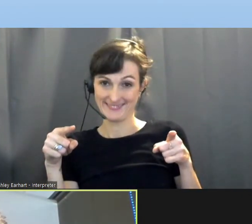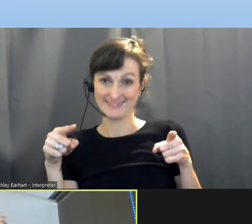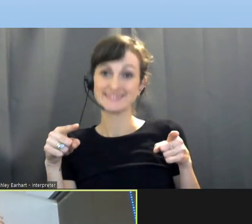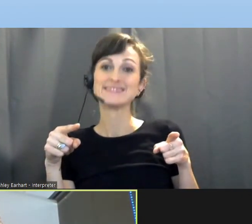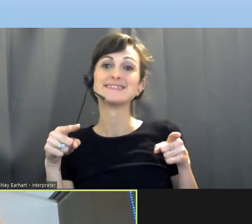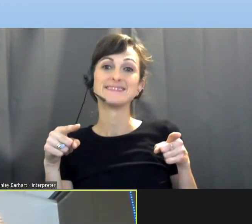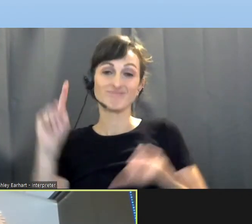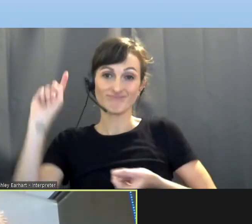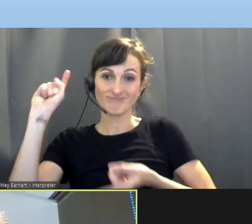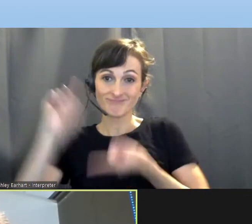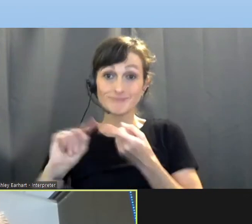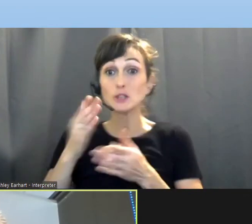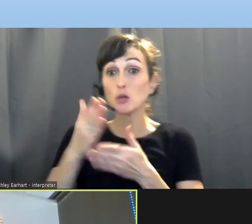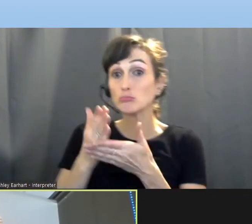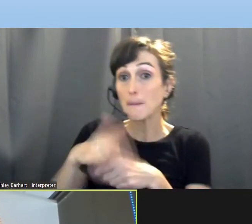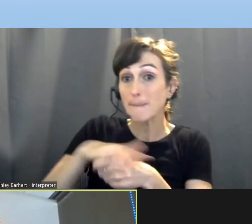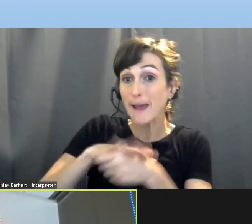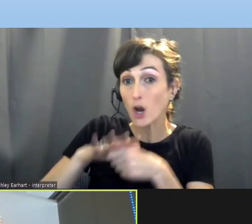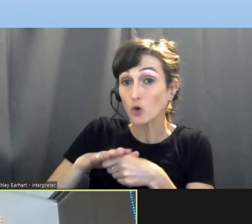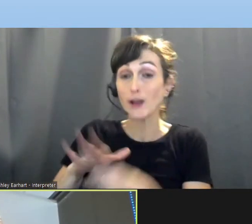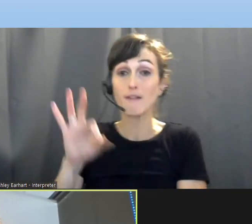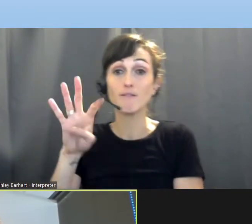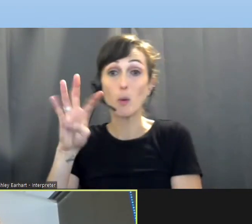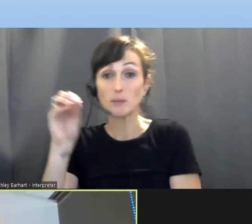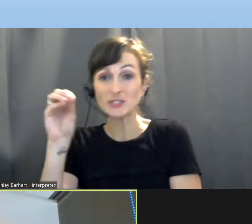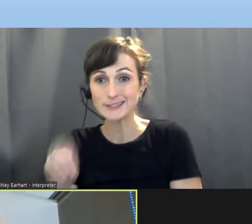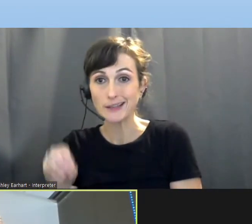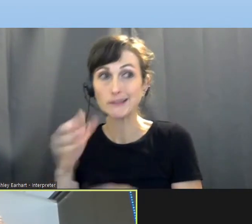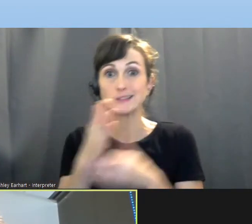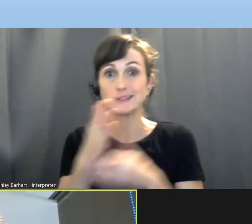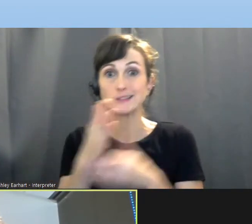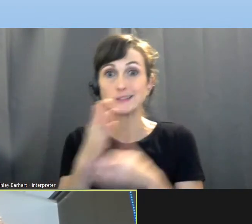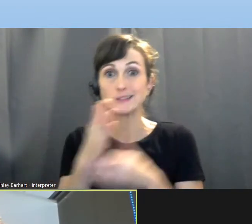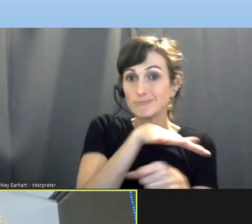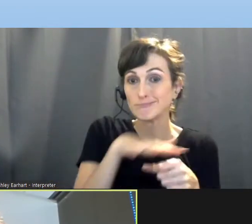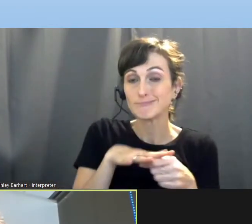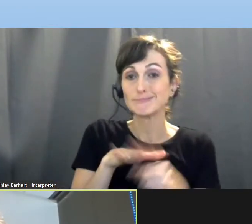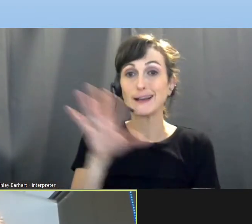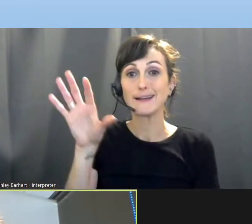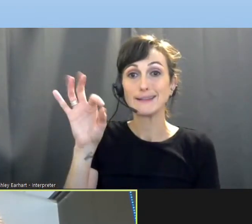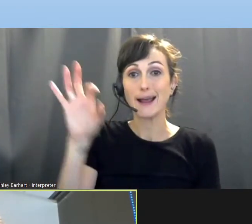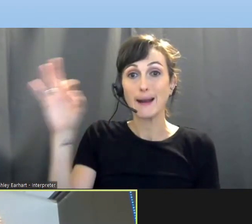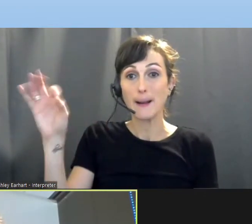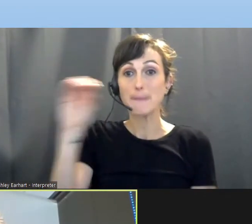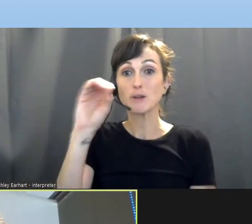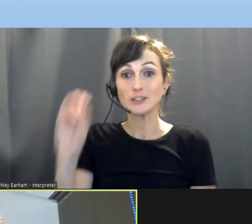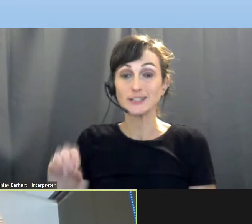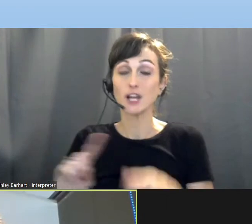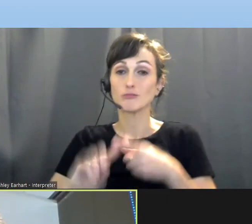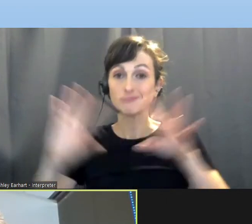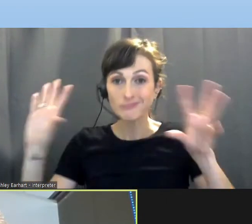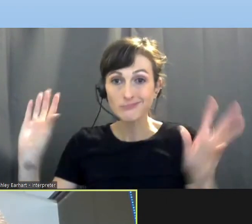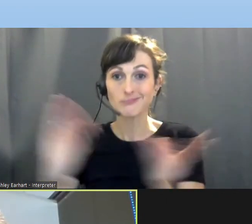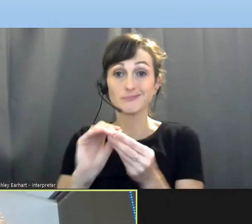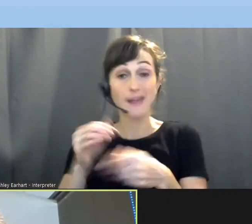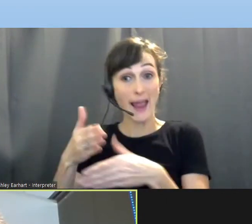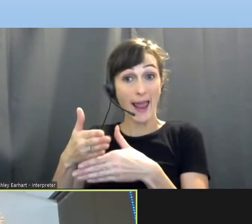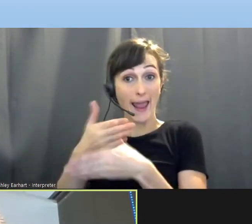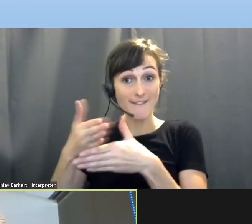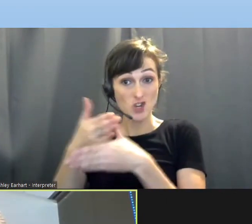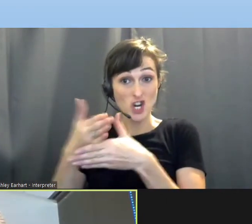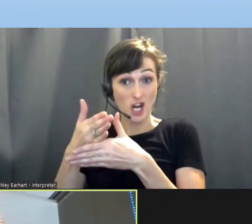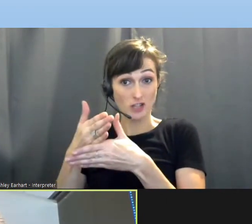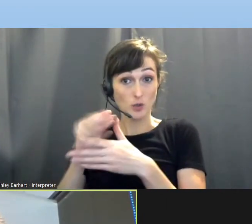were 99%, but the overall average, if you take the total of colony forming units and the reduction number, the